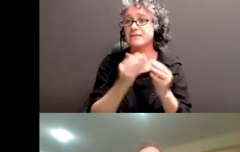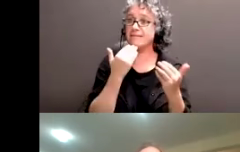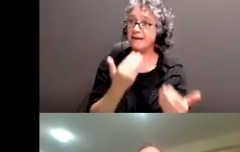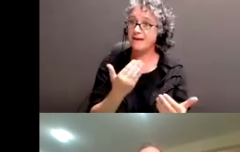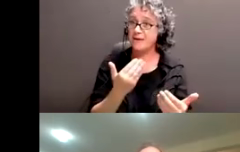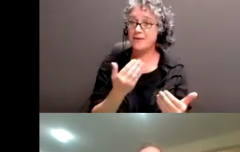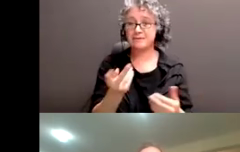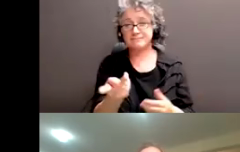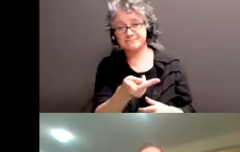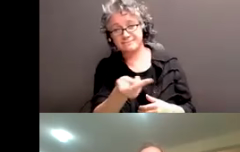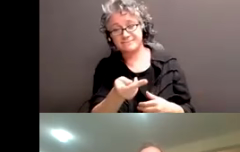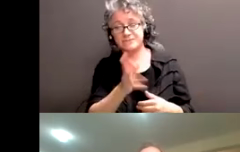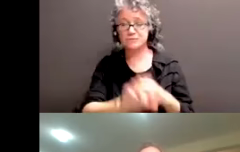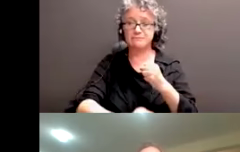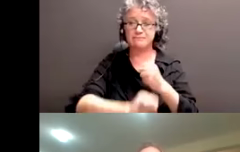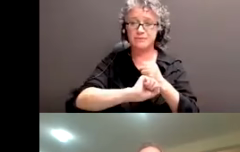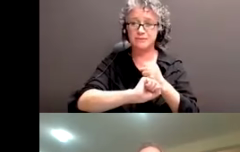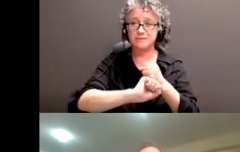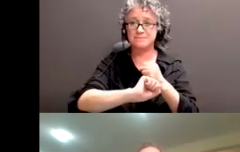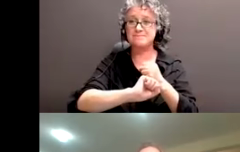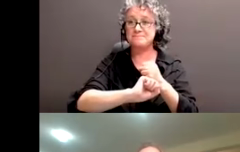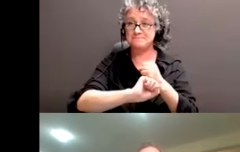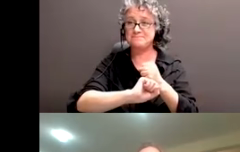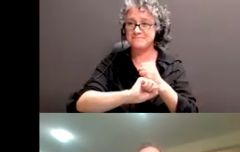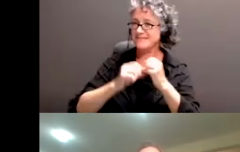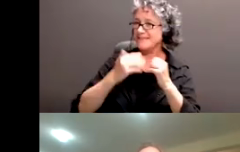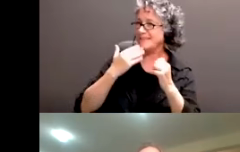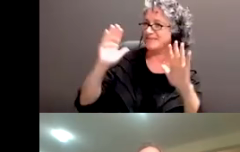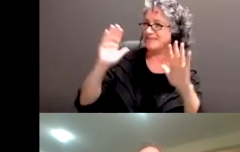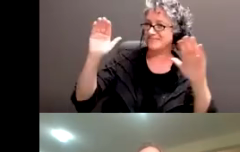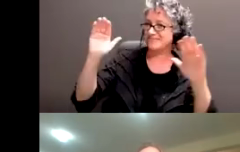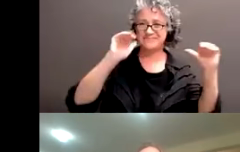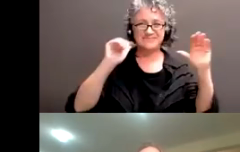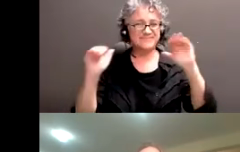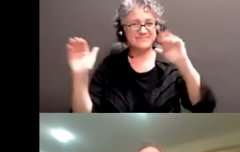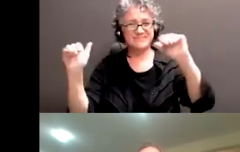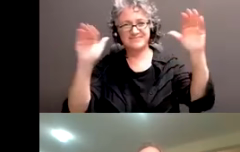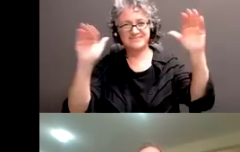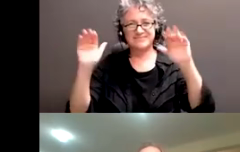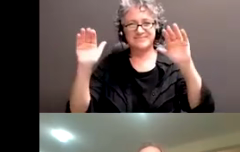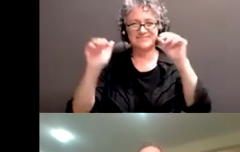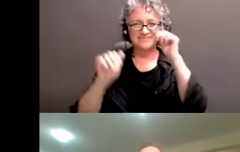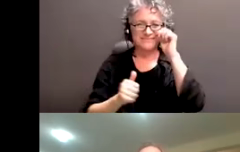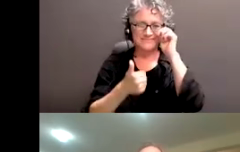and Laura, for your support today. Thanks. Bye, everyone. Bye, guys.